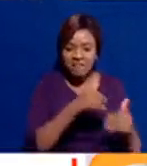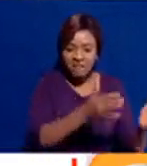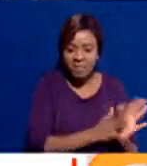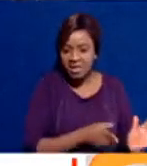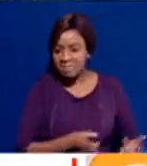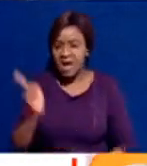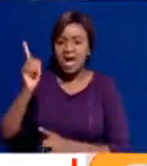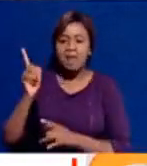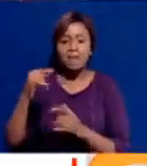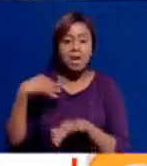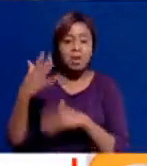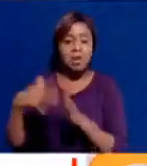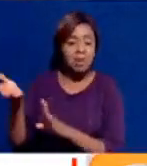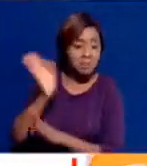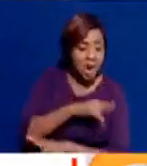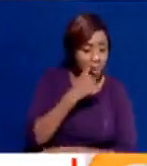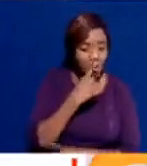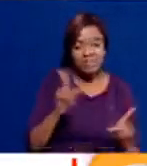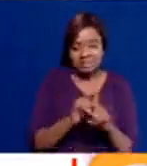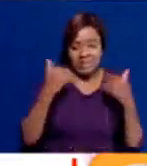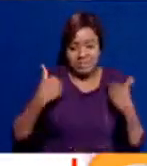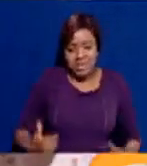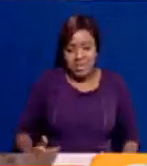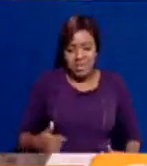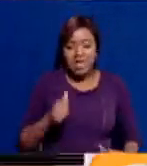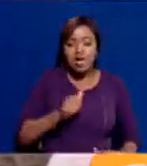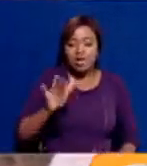today, your prodigal daughter is back home.